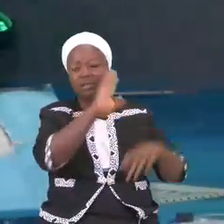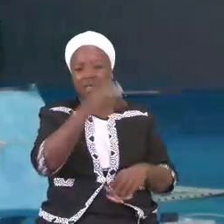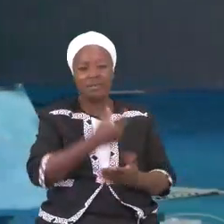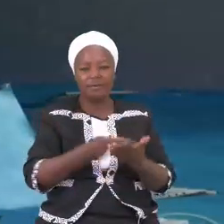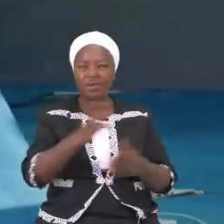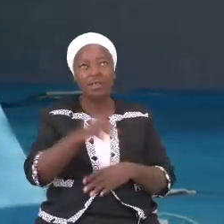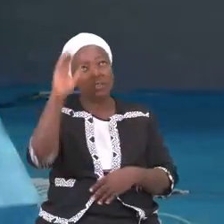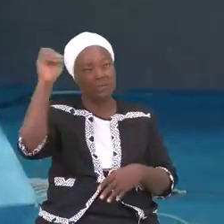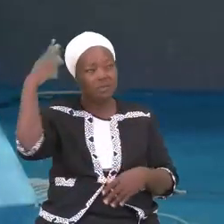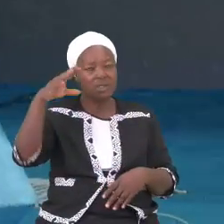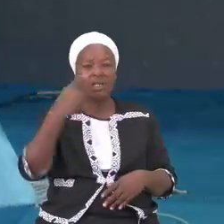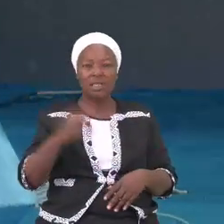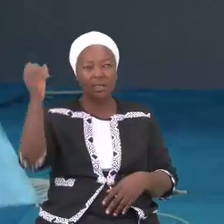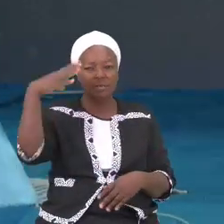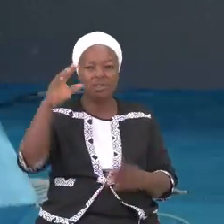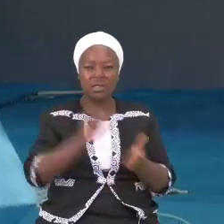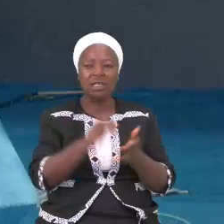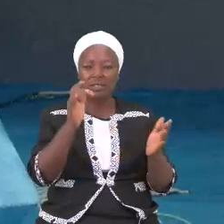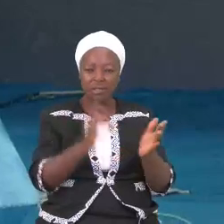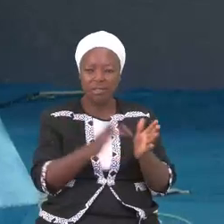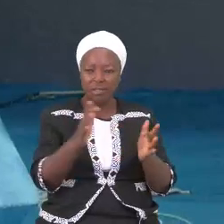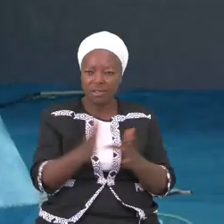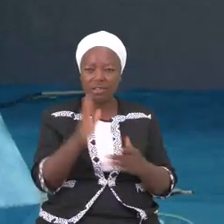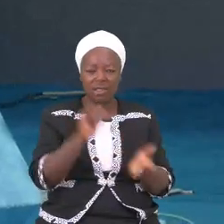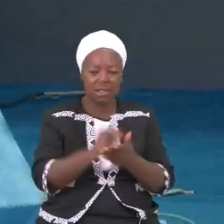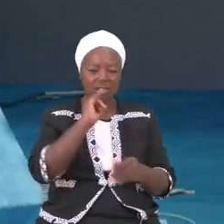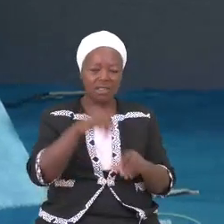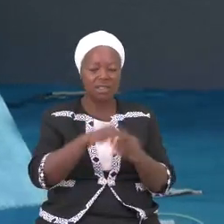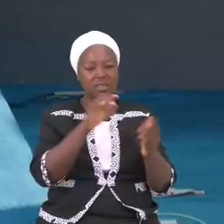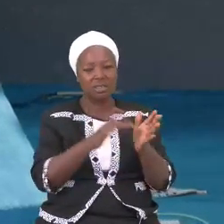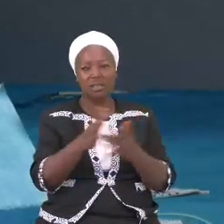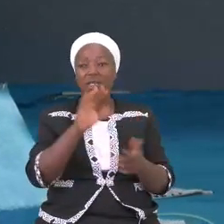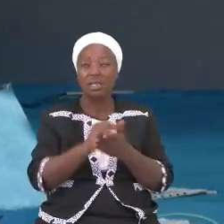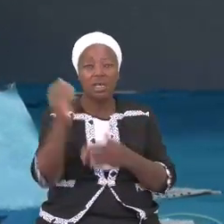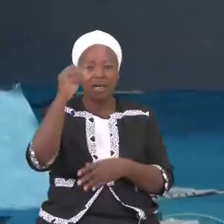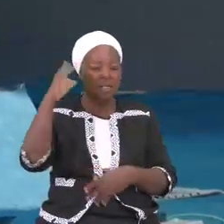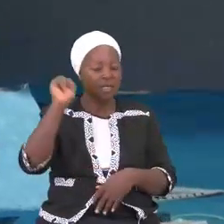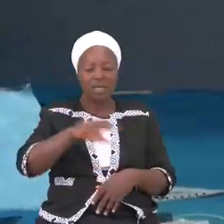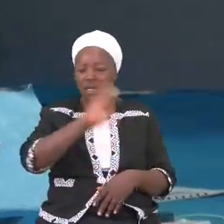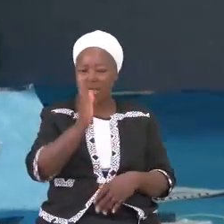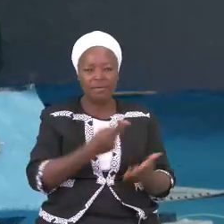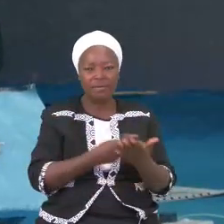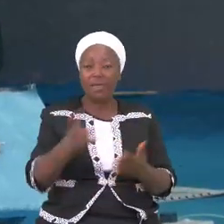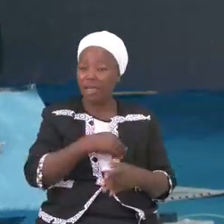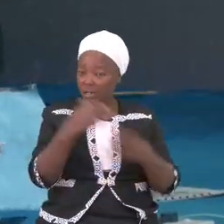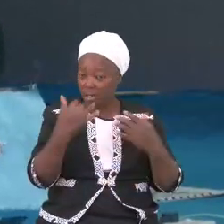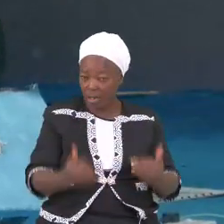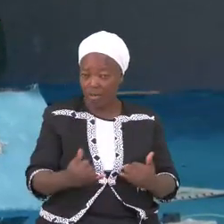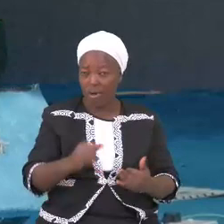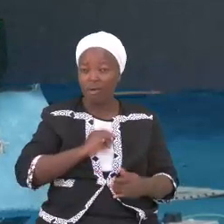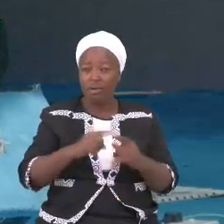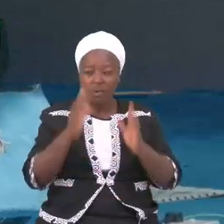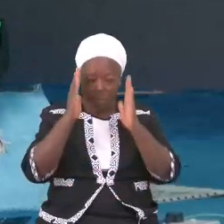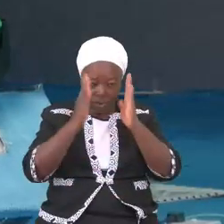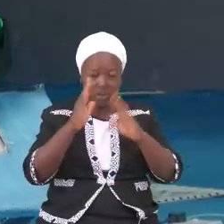that grace can never fail. And now I want to concentrate today on the love